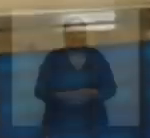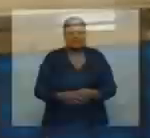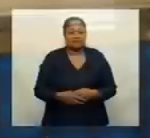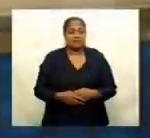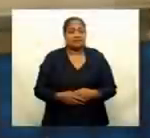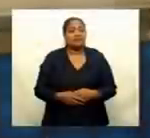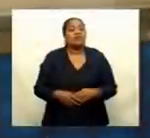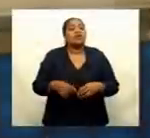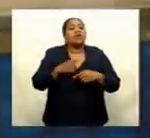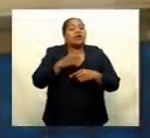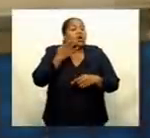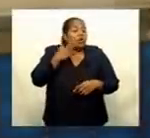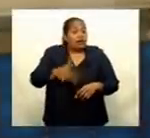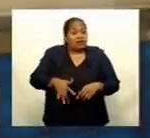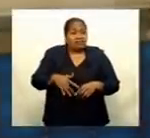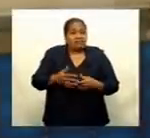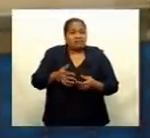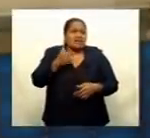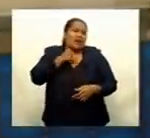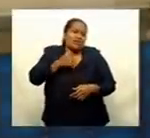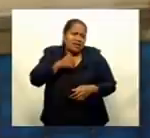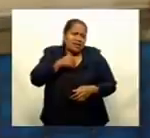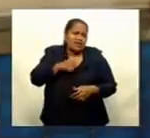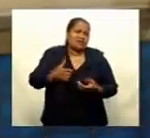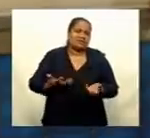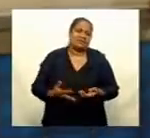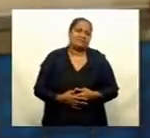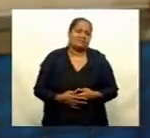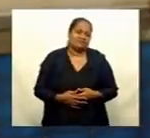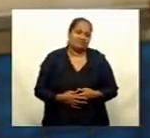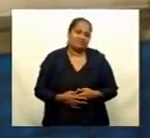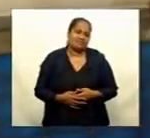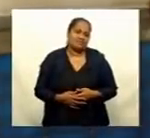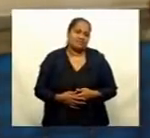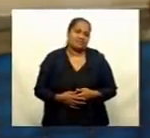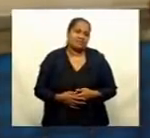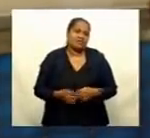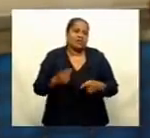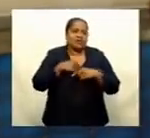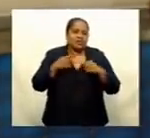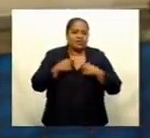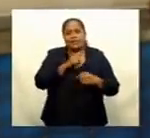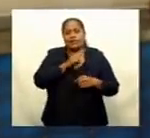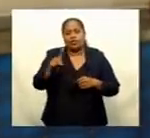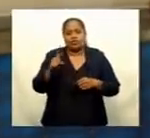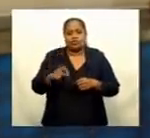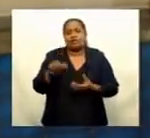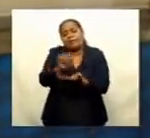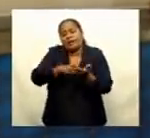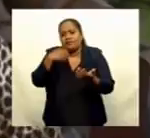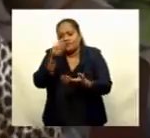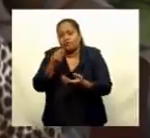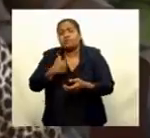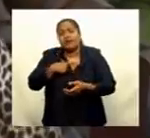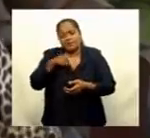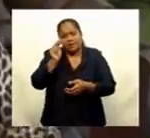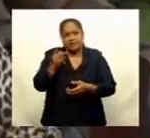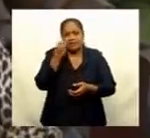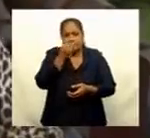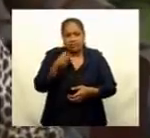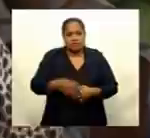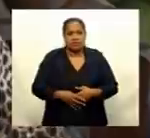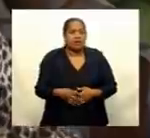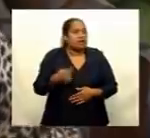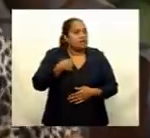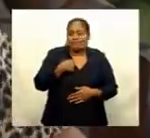When we feel hungry, yes, we reach to what's called takeaways because we need food too, okay? No, I